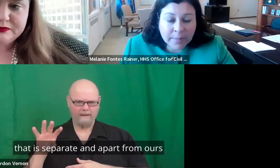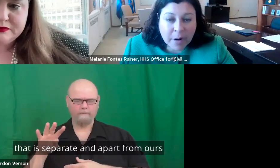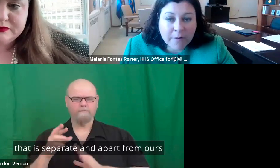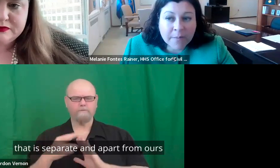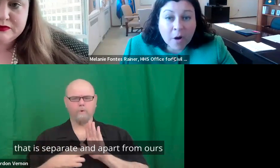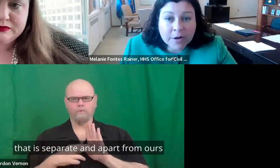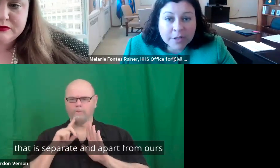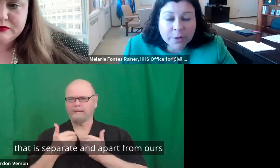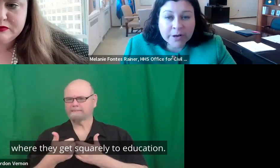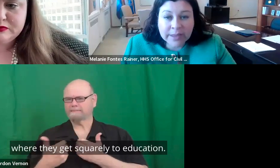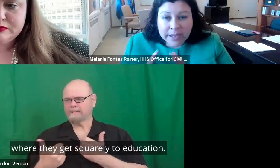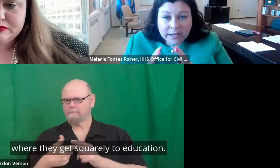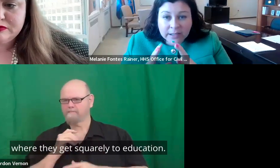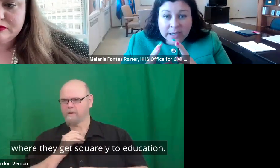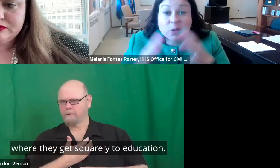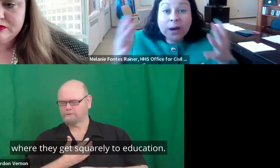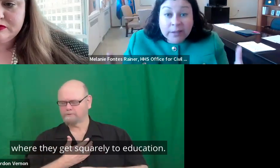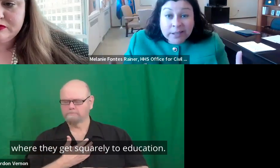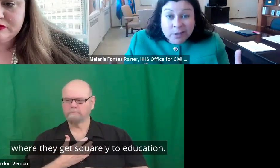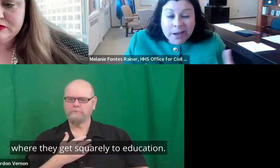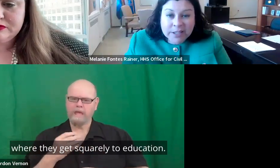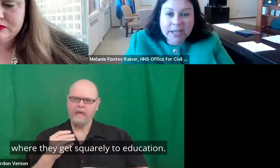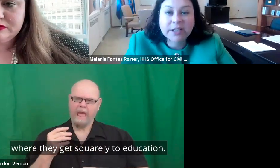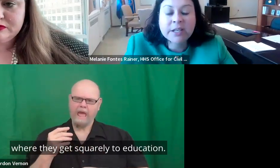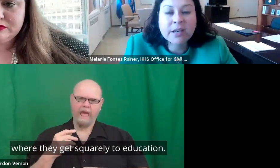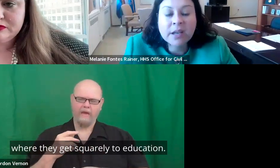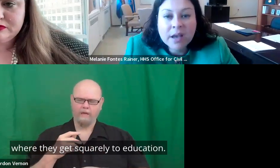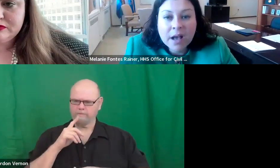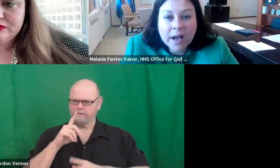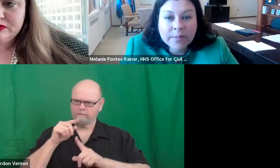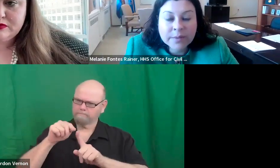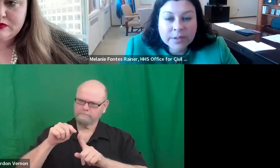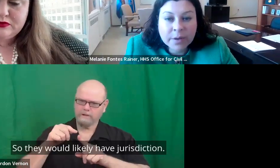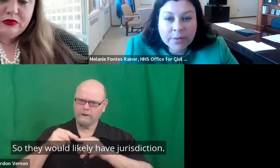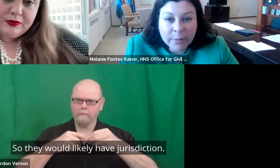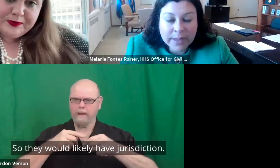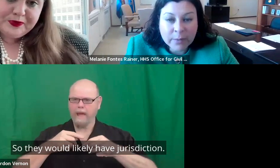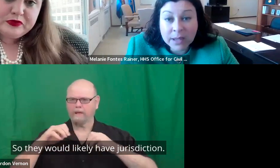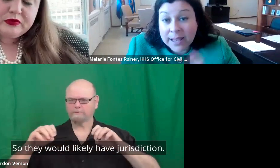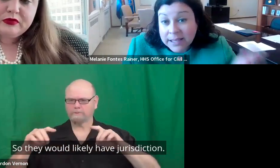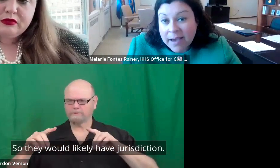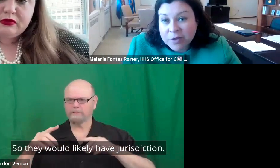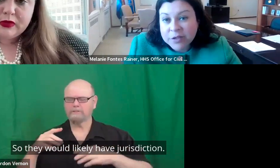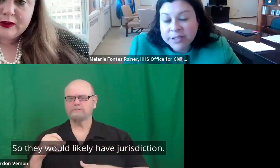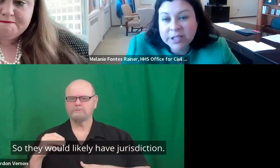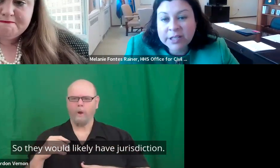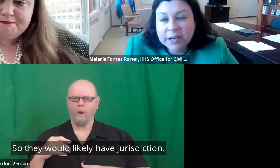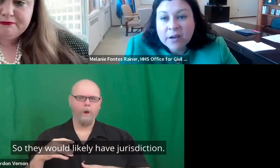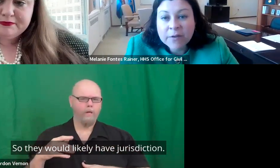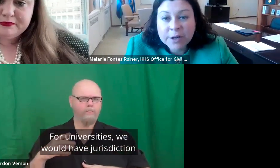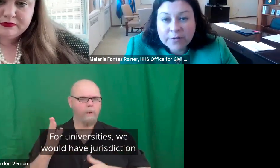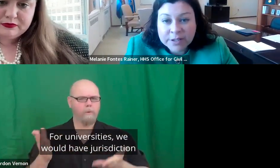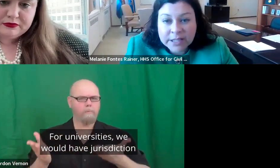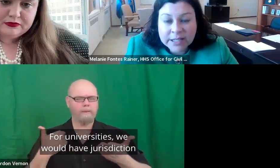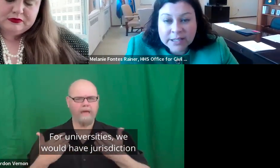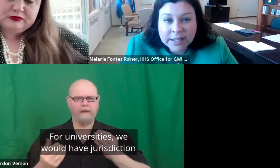that is separate and apart from ours, where they get squarely to education. So they would likely have jurisdiction.